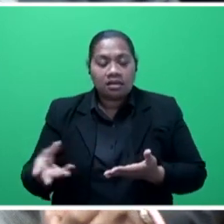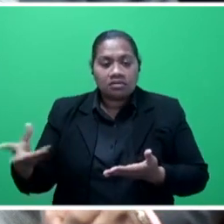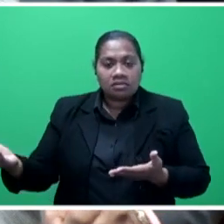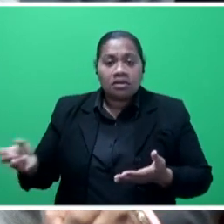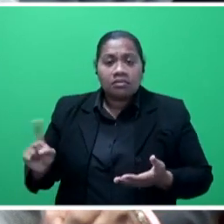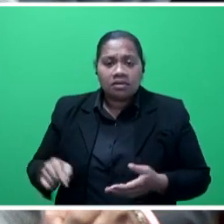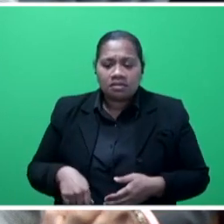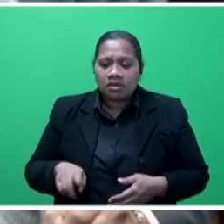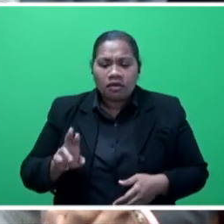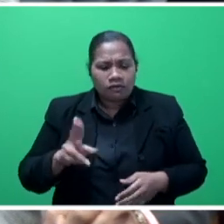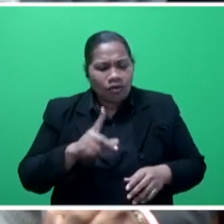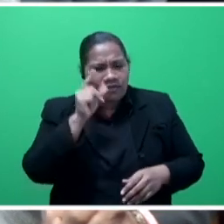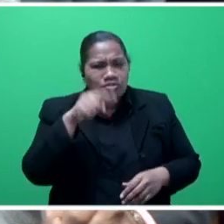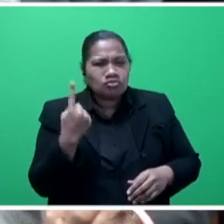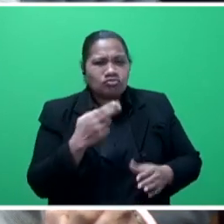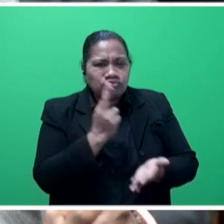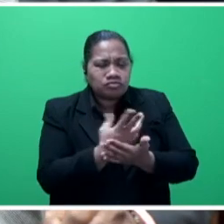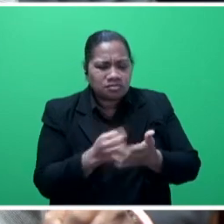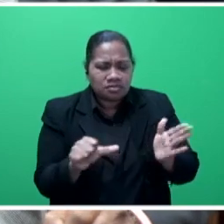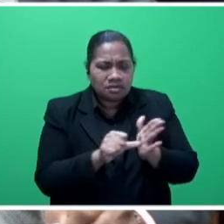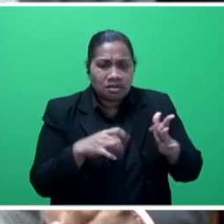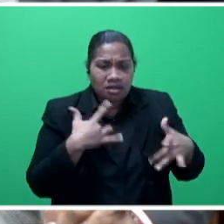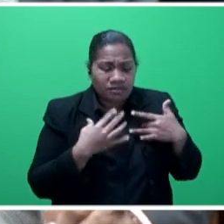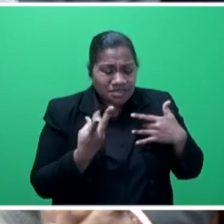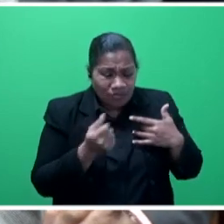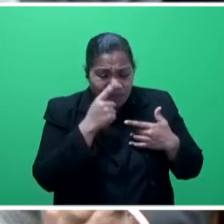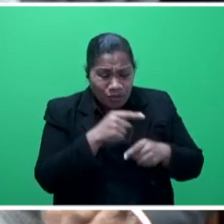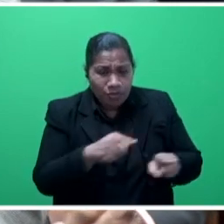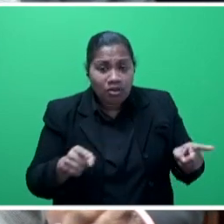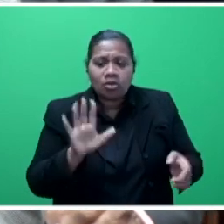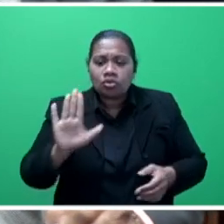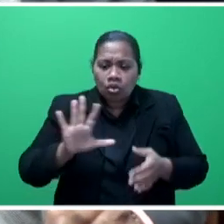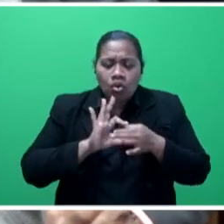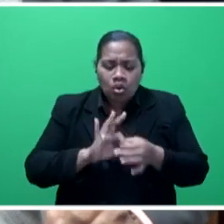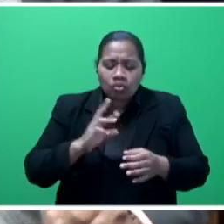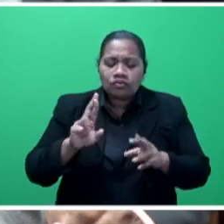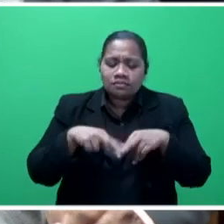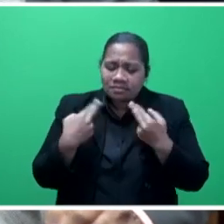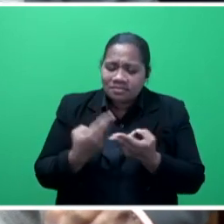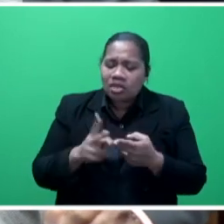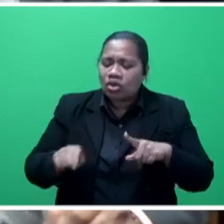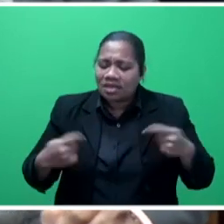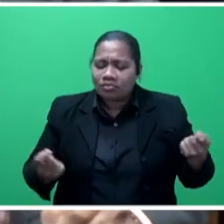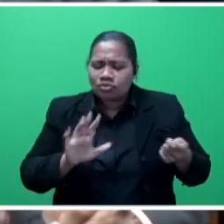facing hardship. And some of these people are your own relatives, your neighbors, your friends that you know